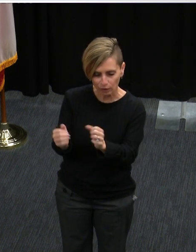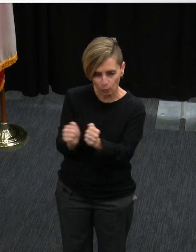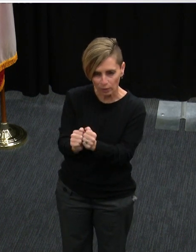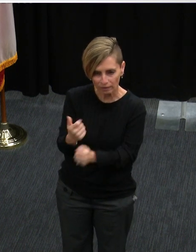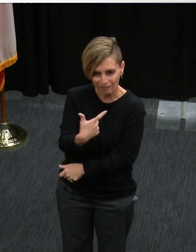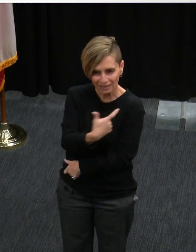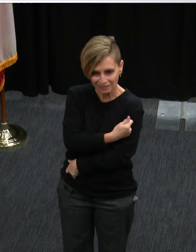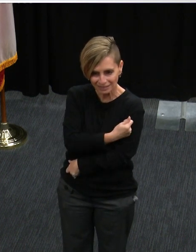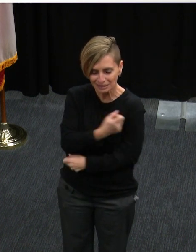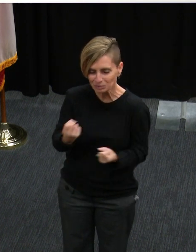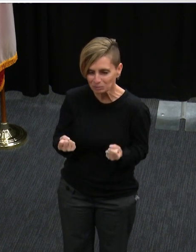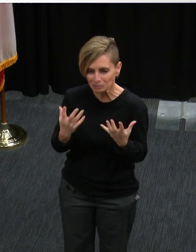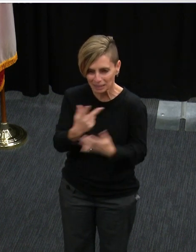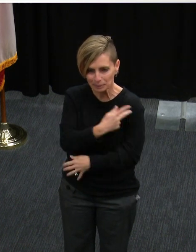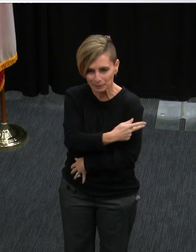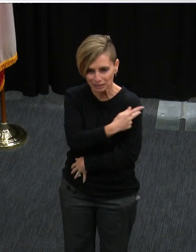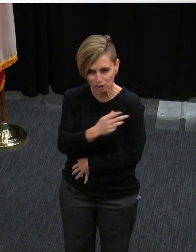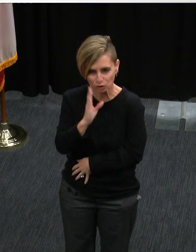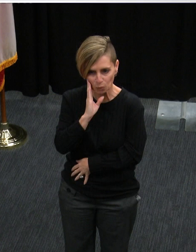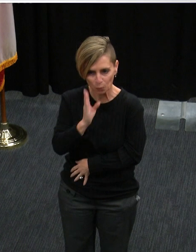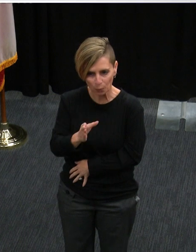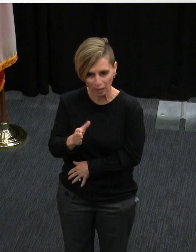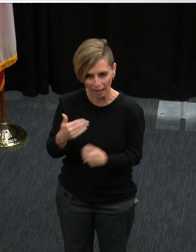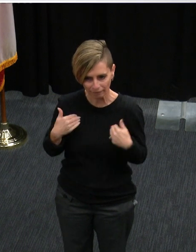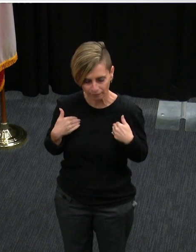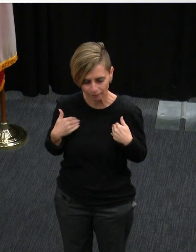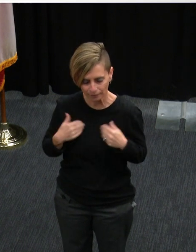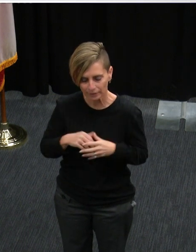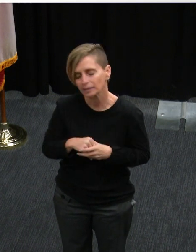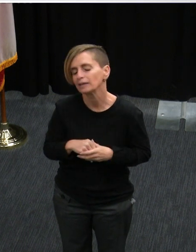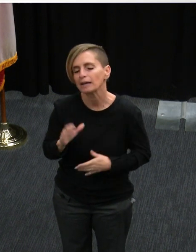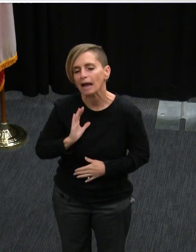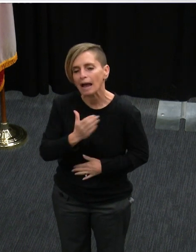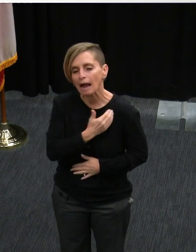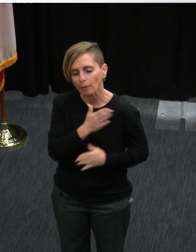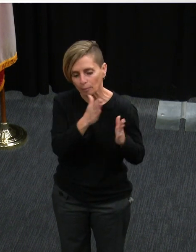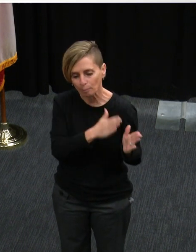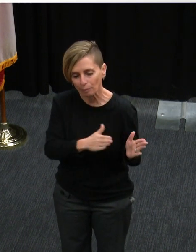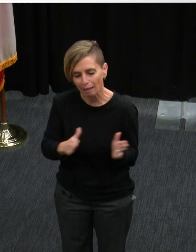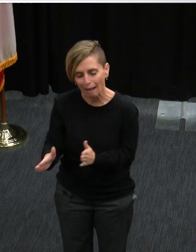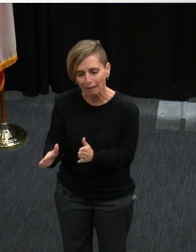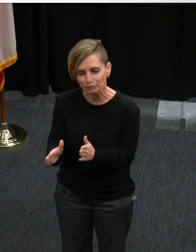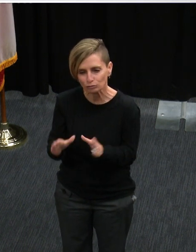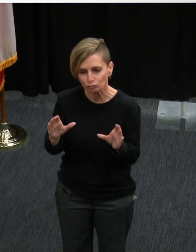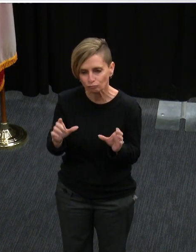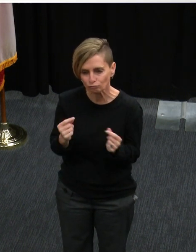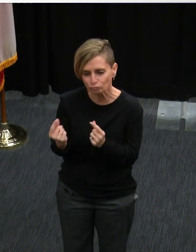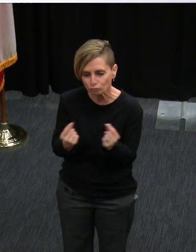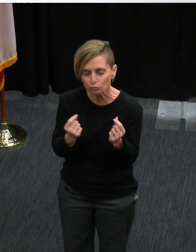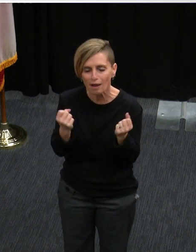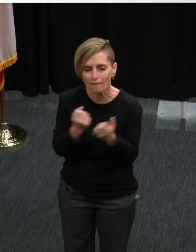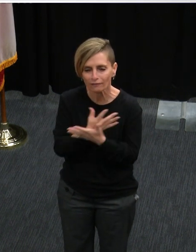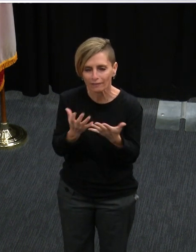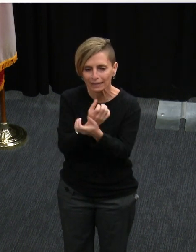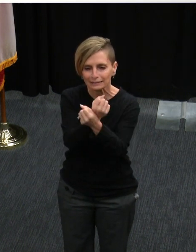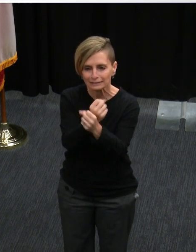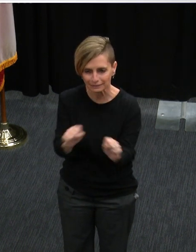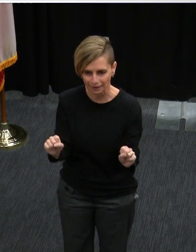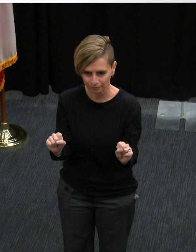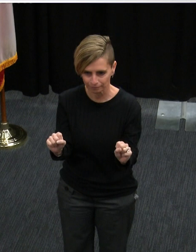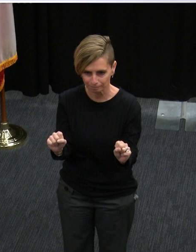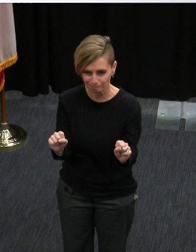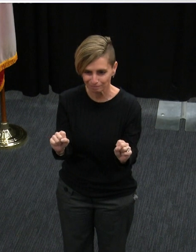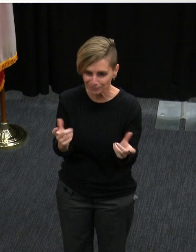patience. Our commitment is to roll out safely and efficiently. It's something new, and so as this rolls out, there's going to be a